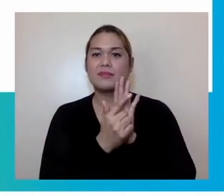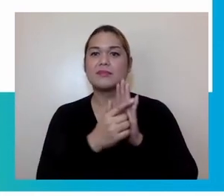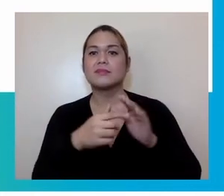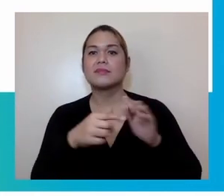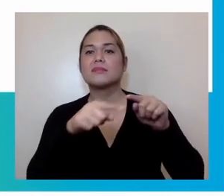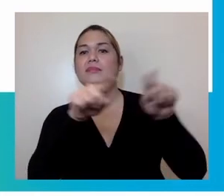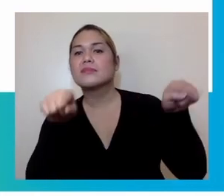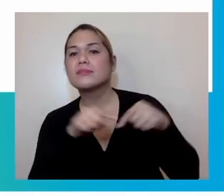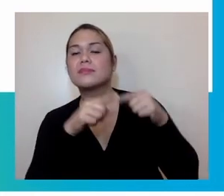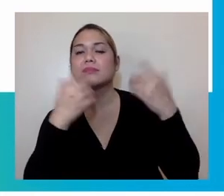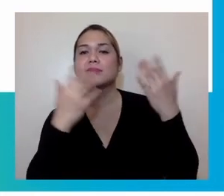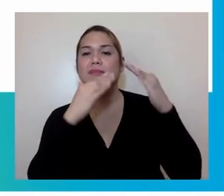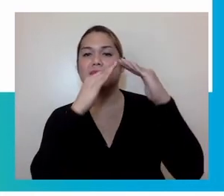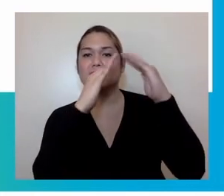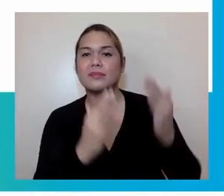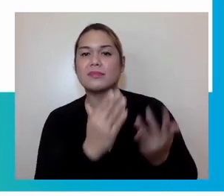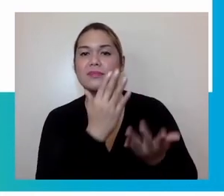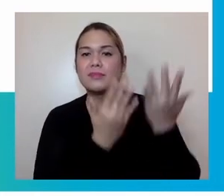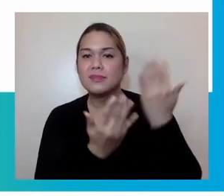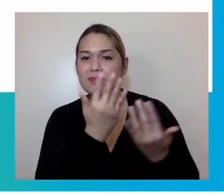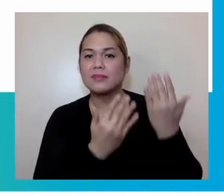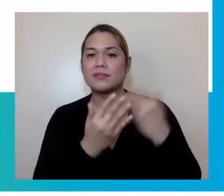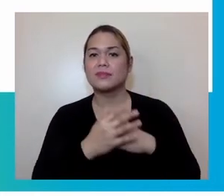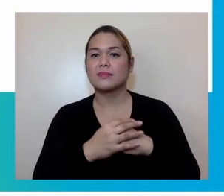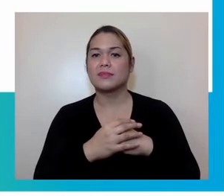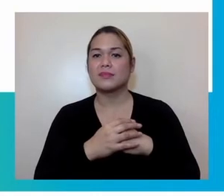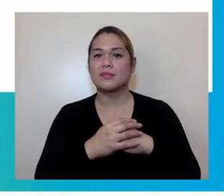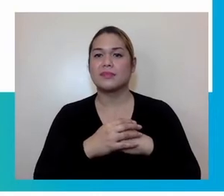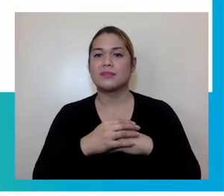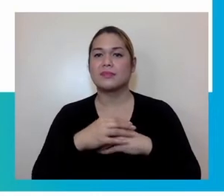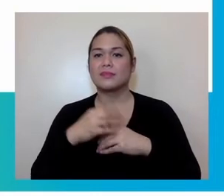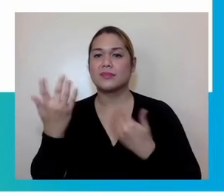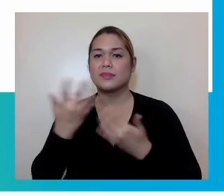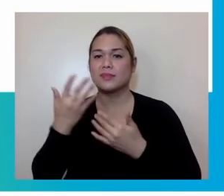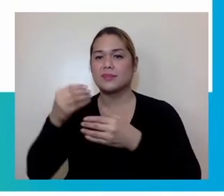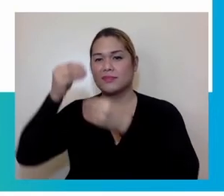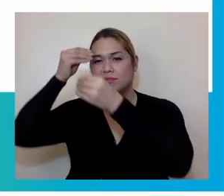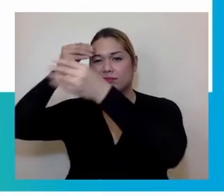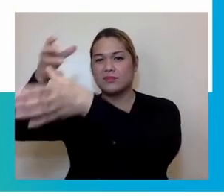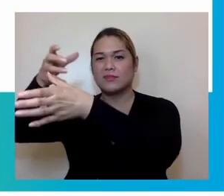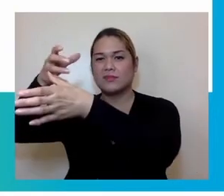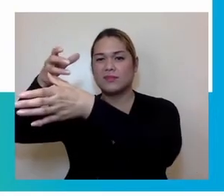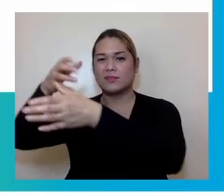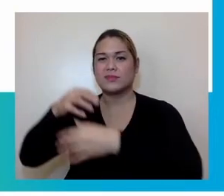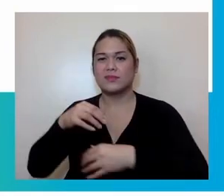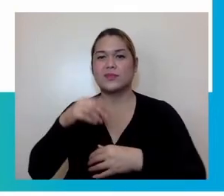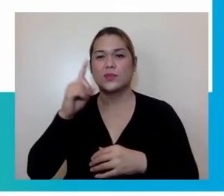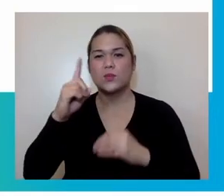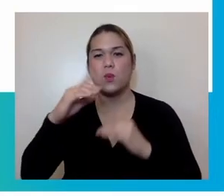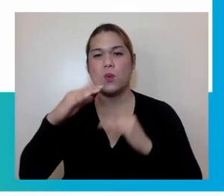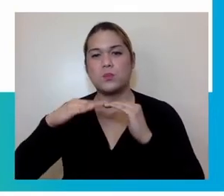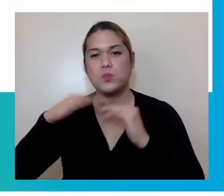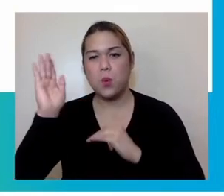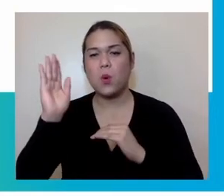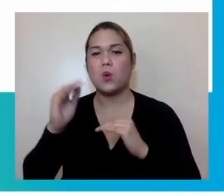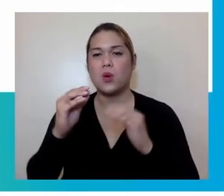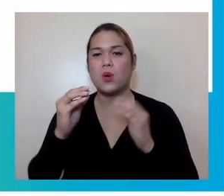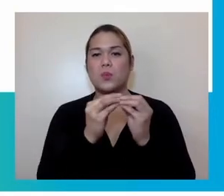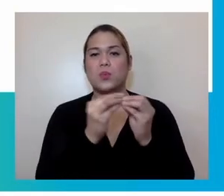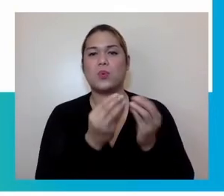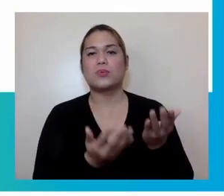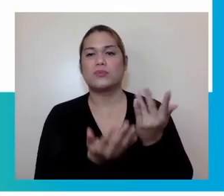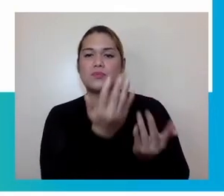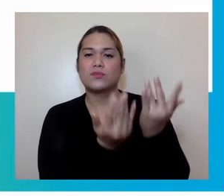bank specialists have recommended lifting the ban to address the country's waste problems. The put or pay